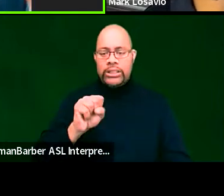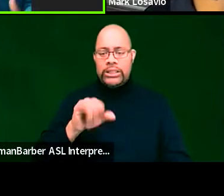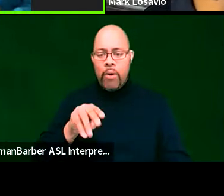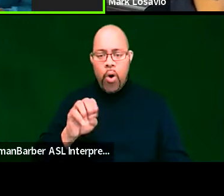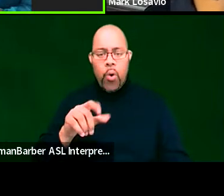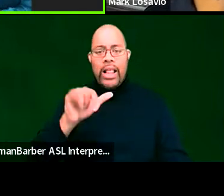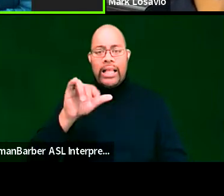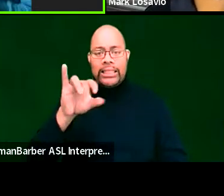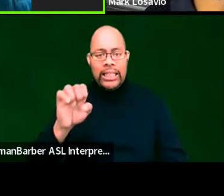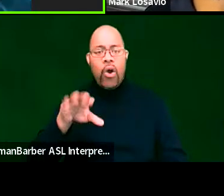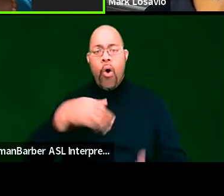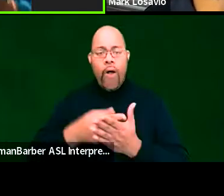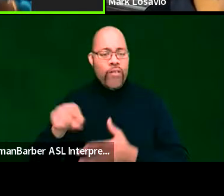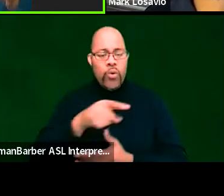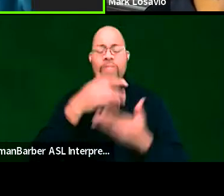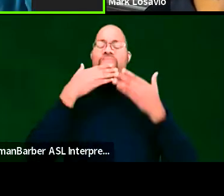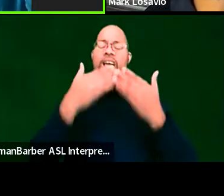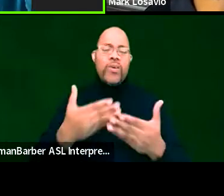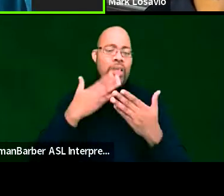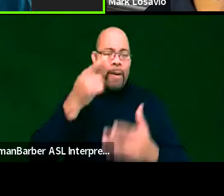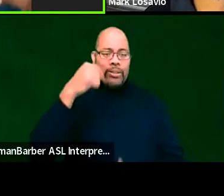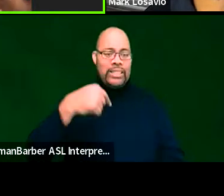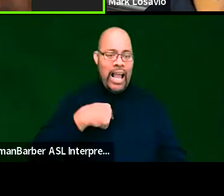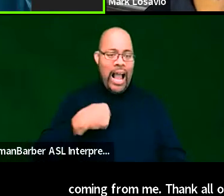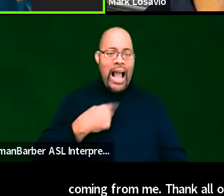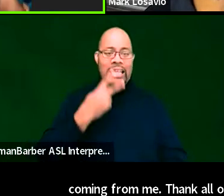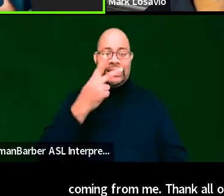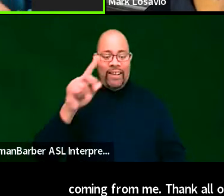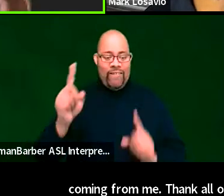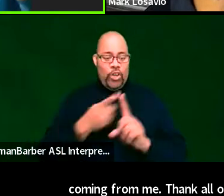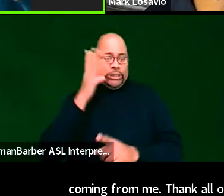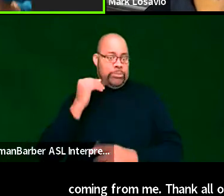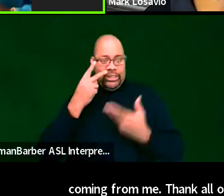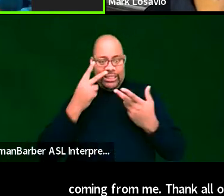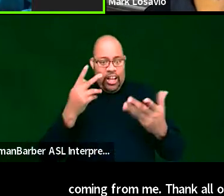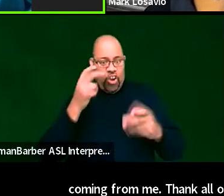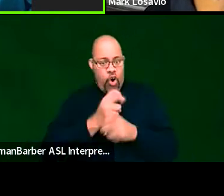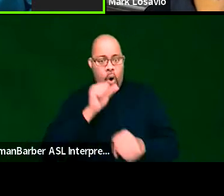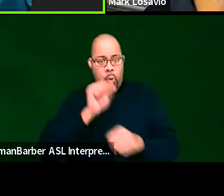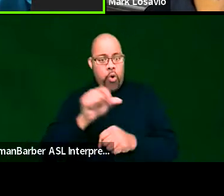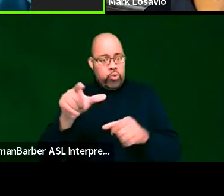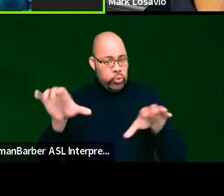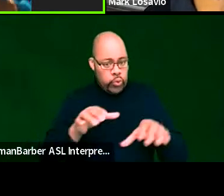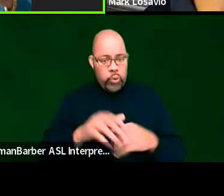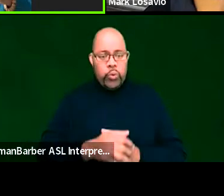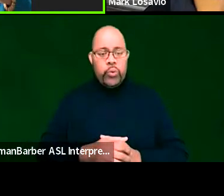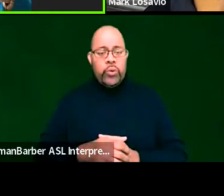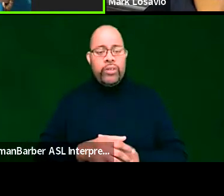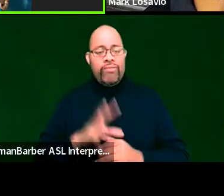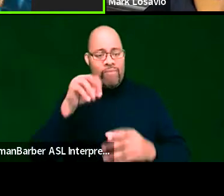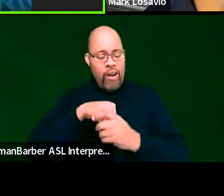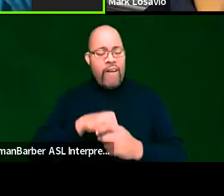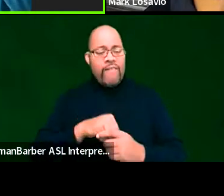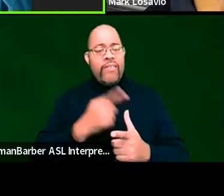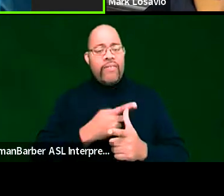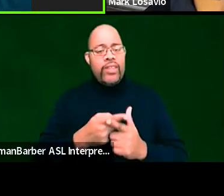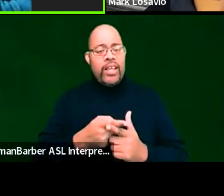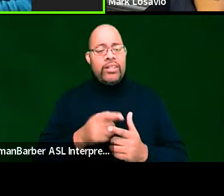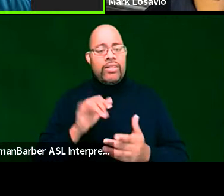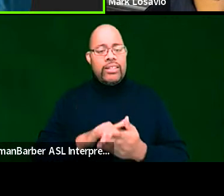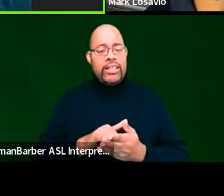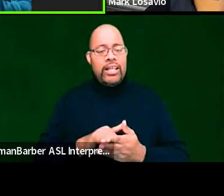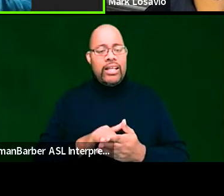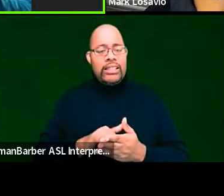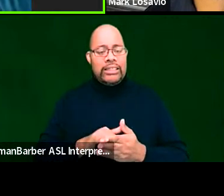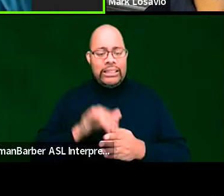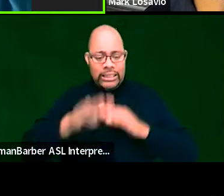all of you guys, like, thank you. Cause I see firsthand the hard work that goes into it. And then that goes, the steps